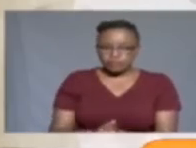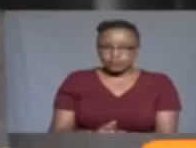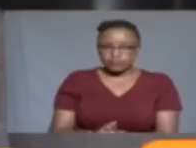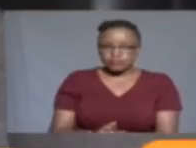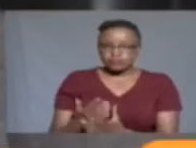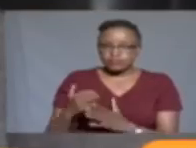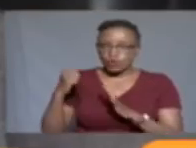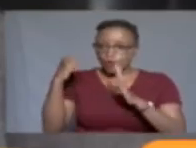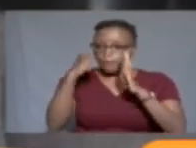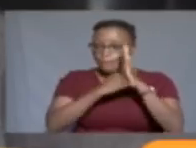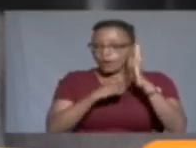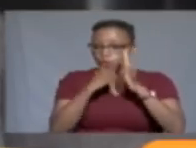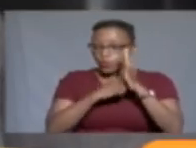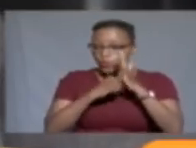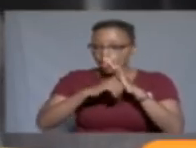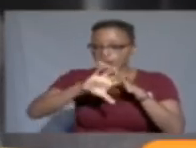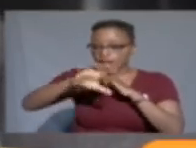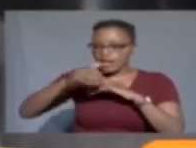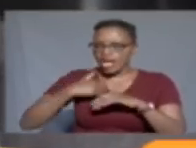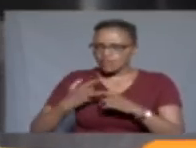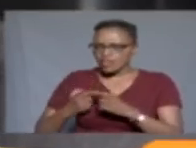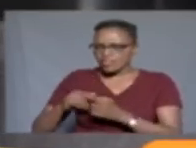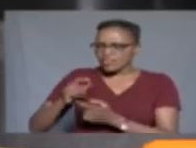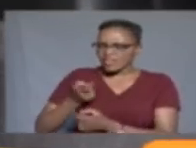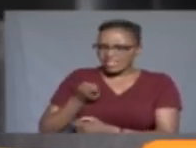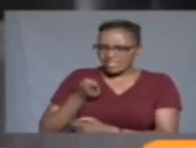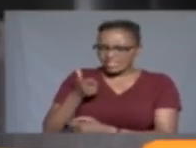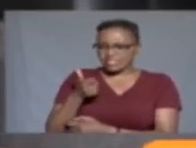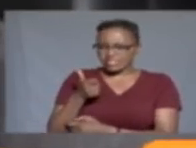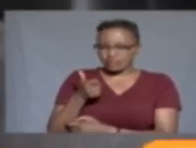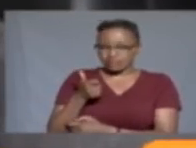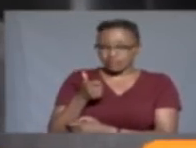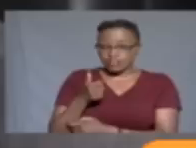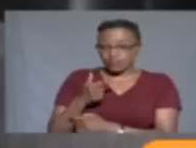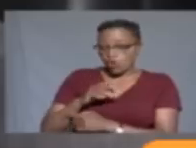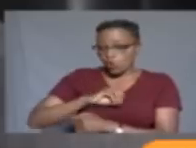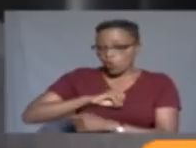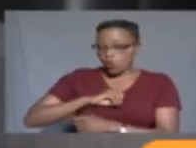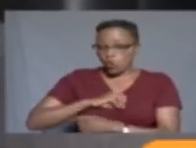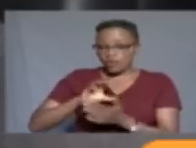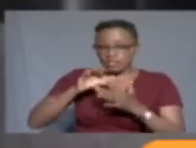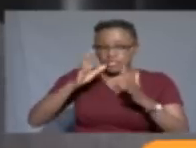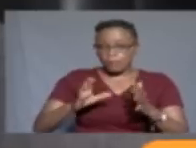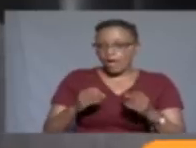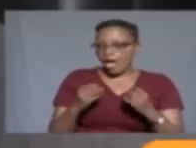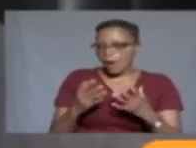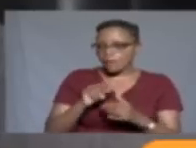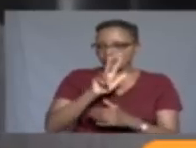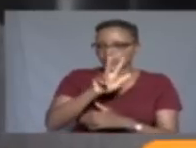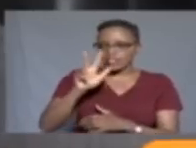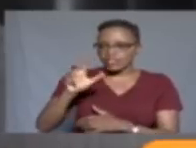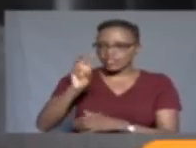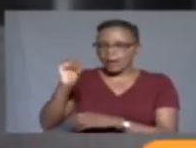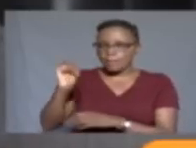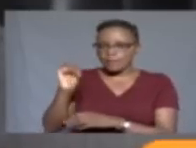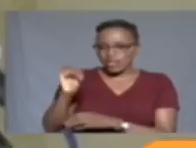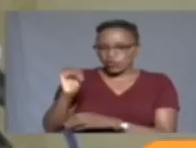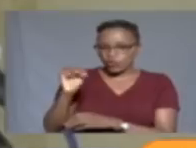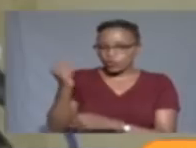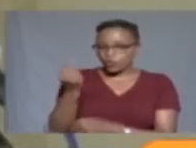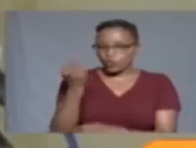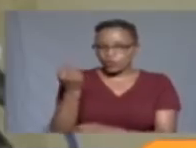bills. Makueni County has the least pending bills, owing contractors and suppliers 33 million shillings